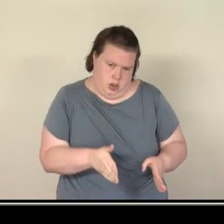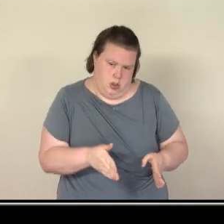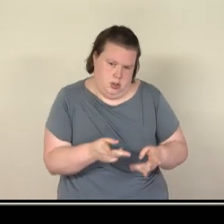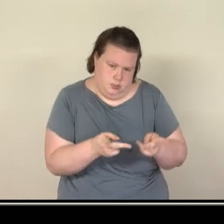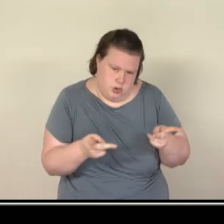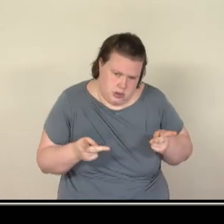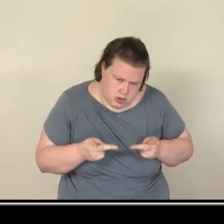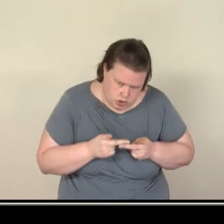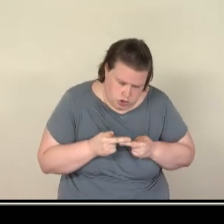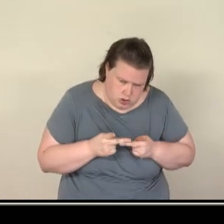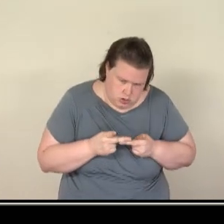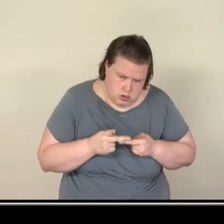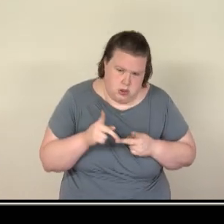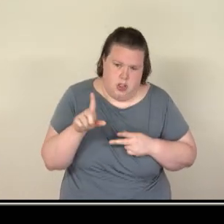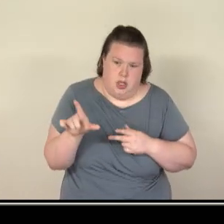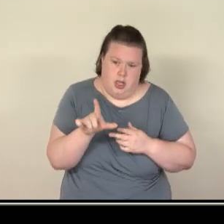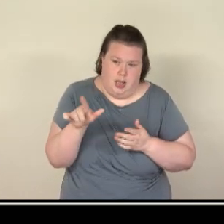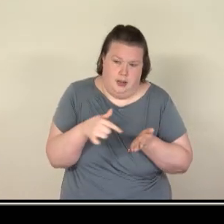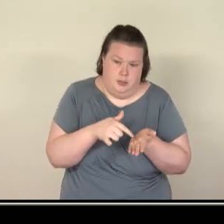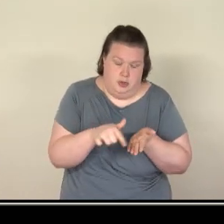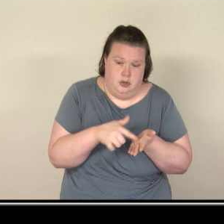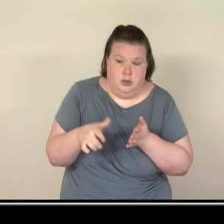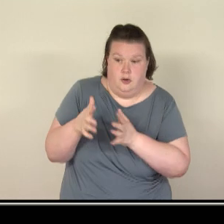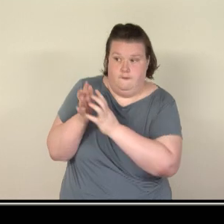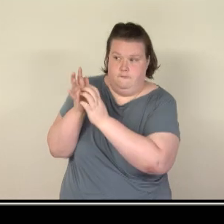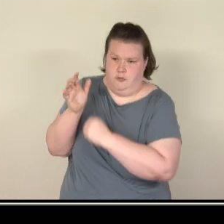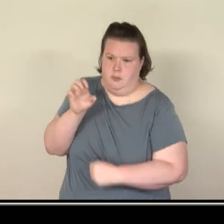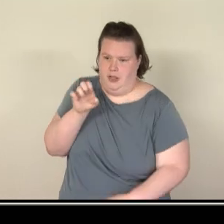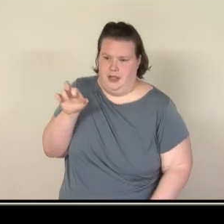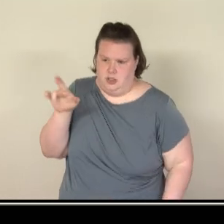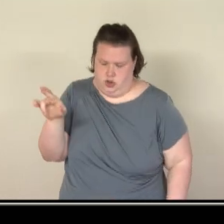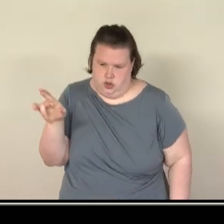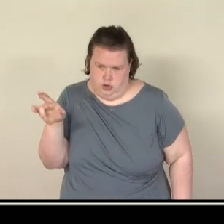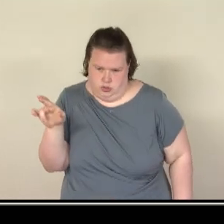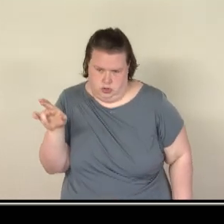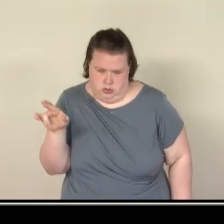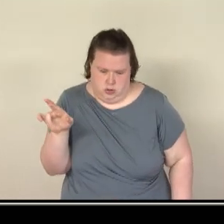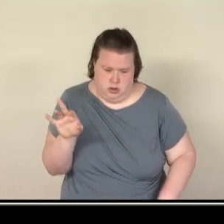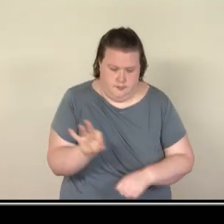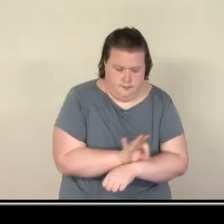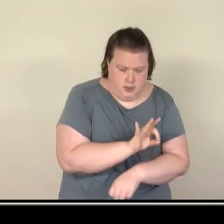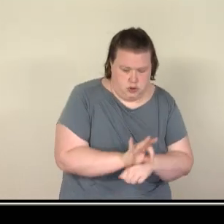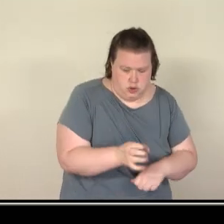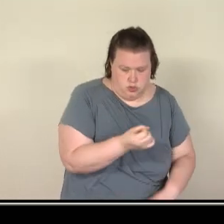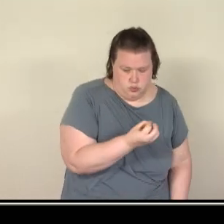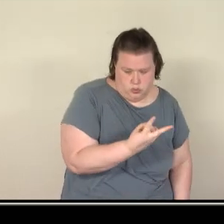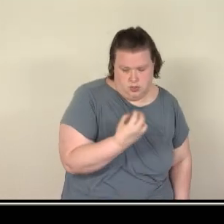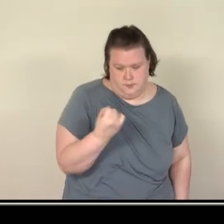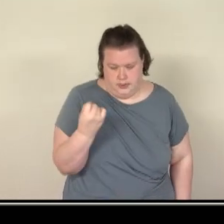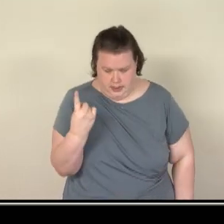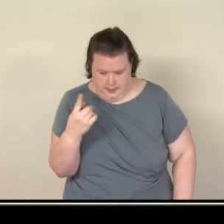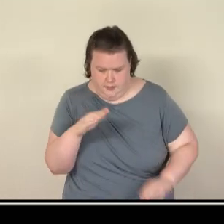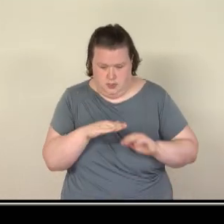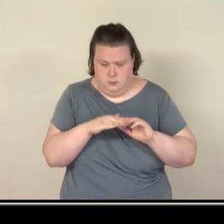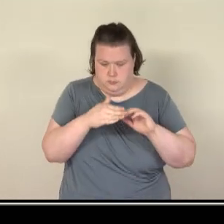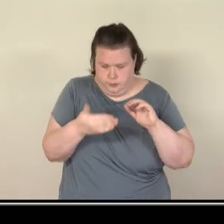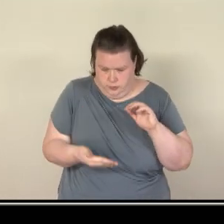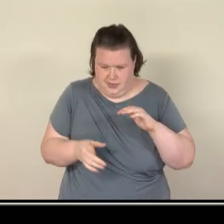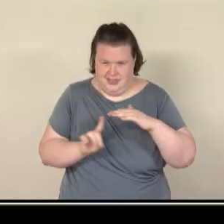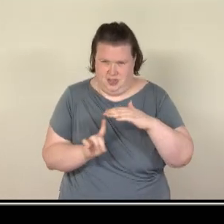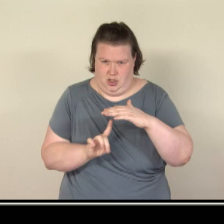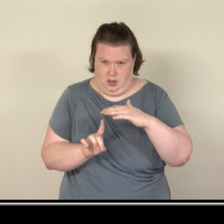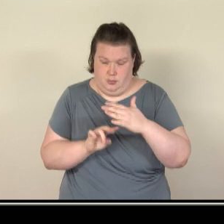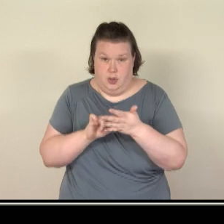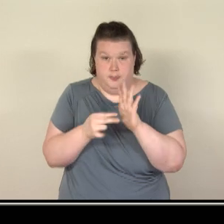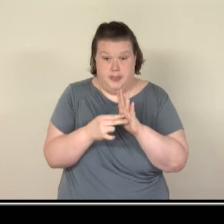library expenditures also out of ESSER funds. So Function 12 and Function 11 both went down in the denominator. So it